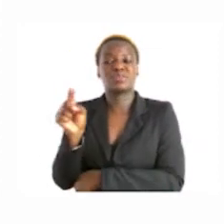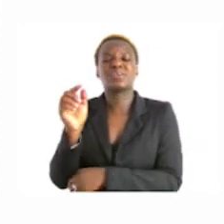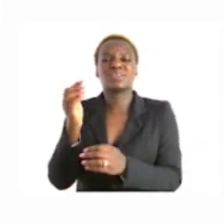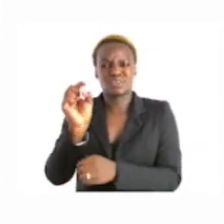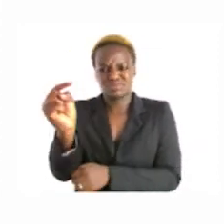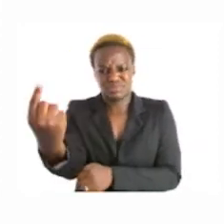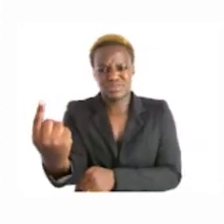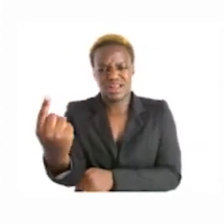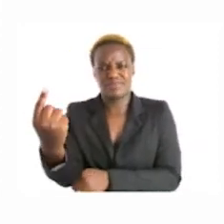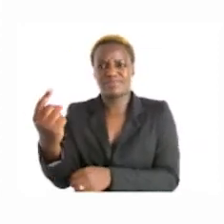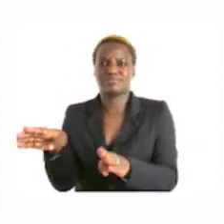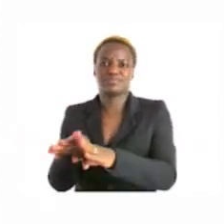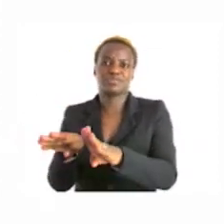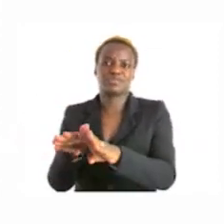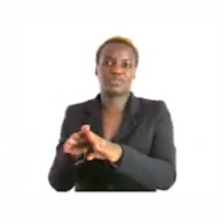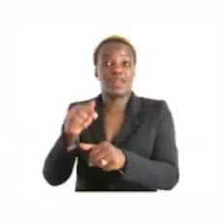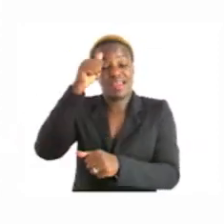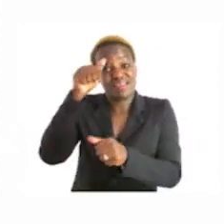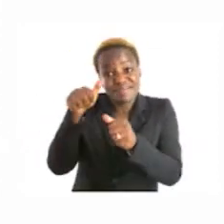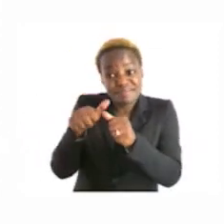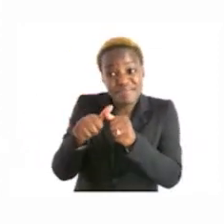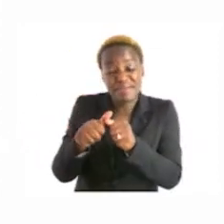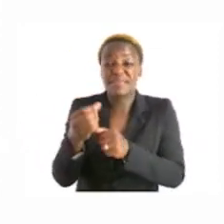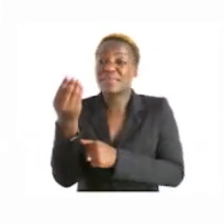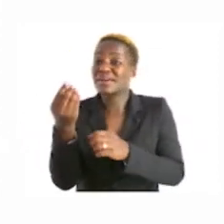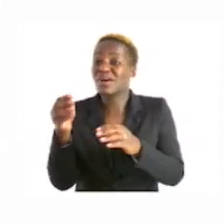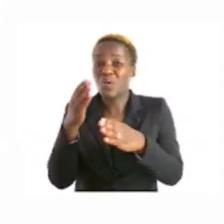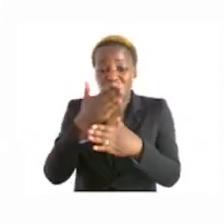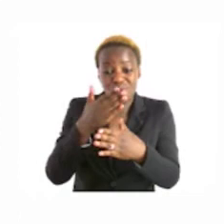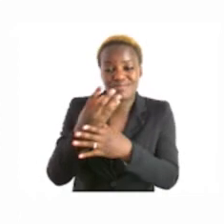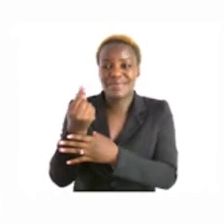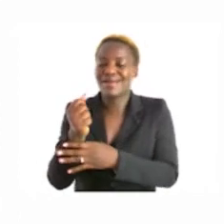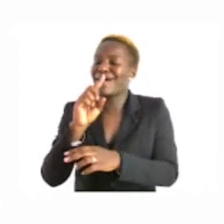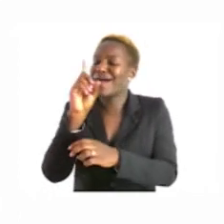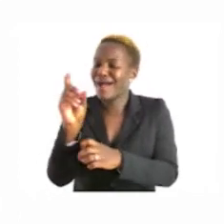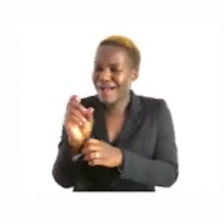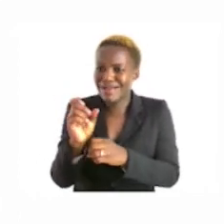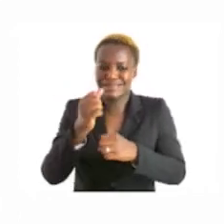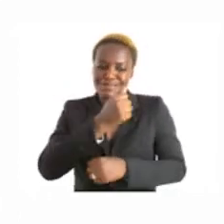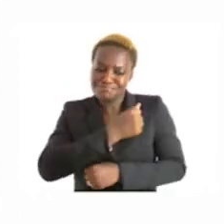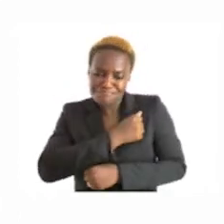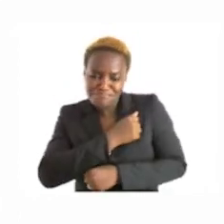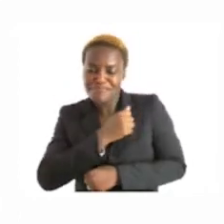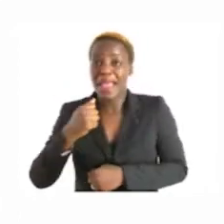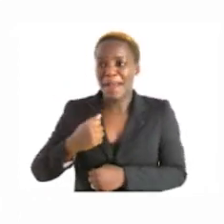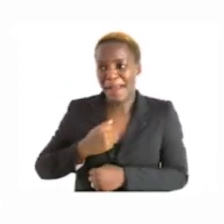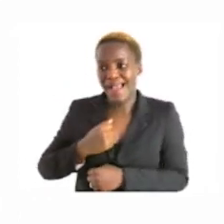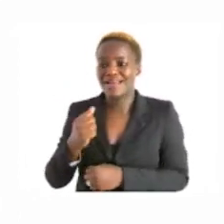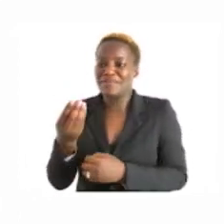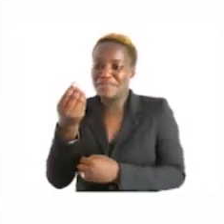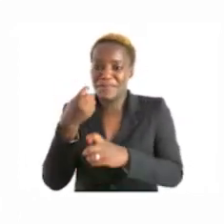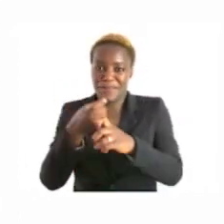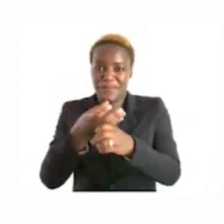on your own. And remember, when you are dealing with money, ask for mommy and daddy to give you some coins to play with, all